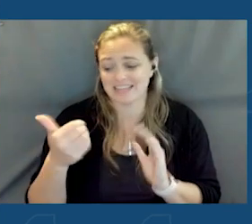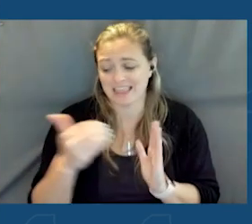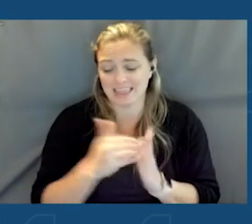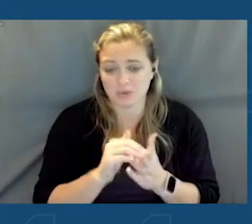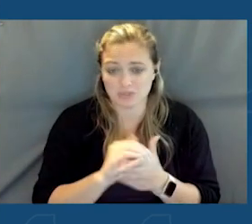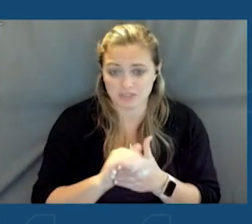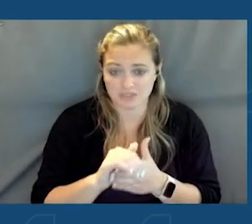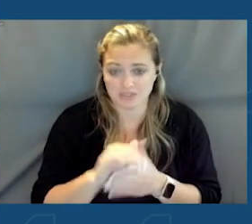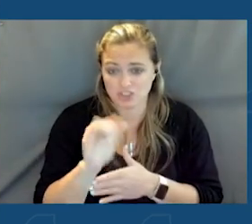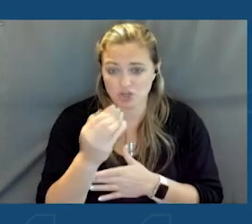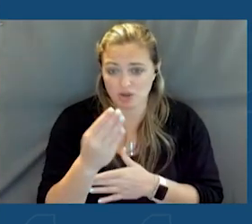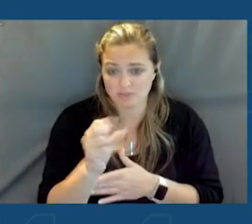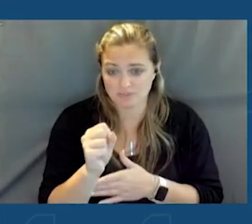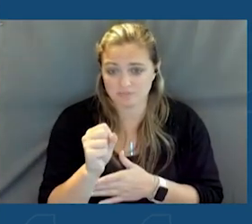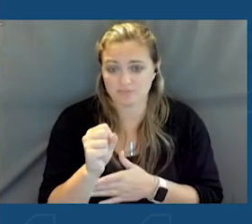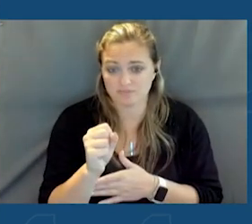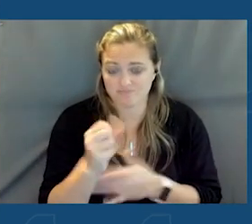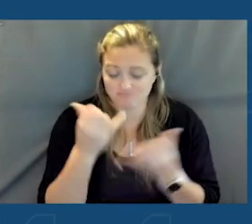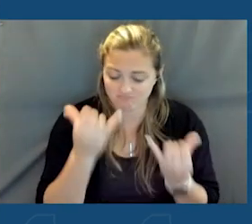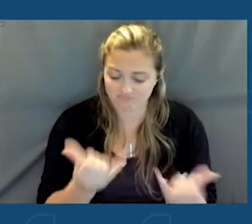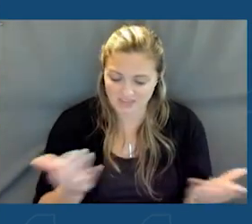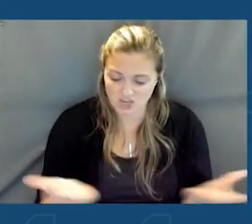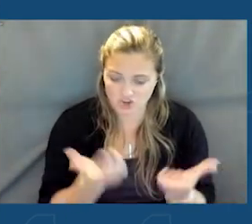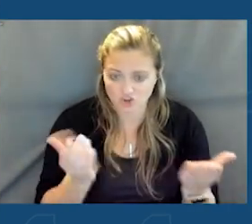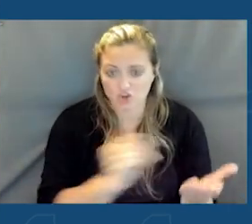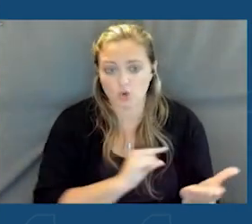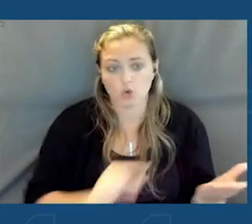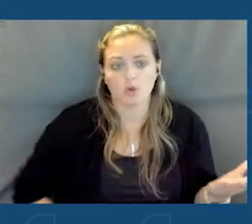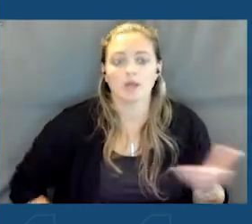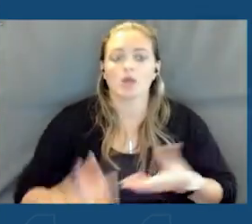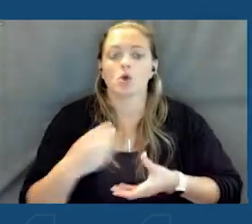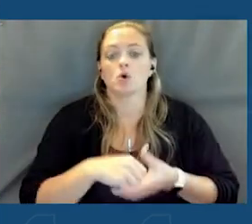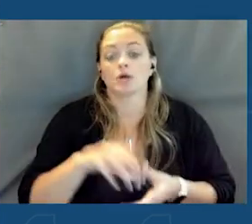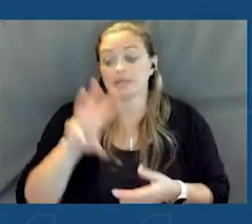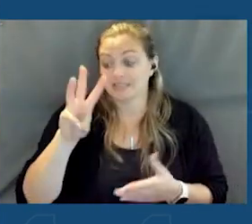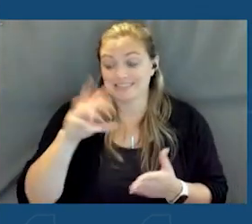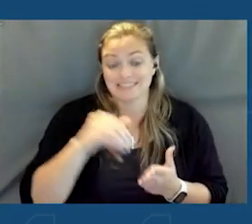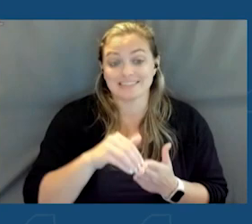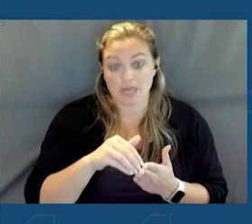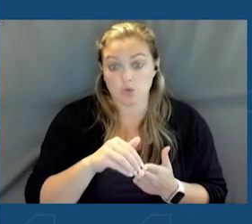10,000 jobs right here in Queens, including 6,000.